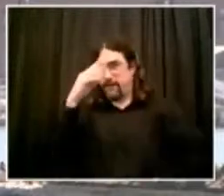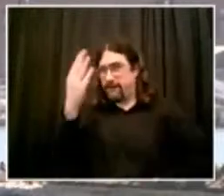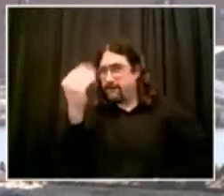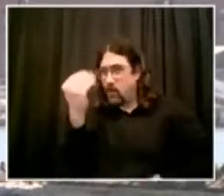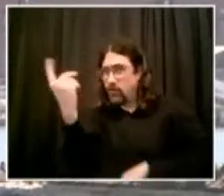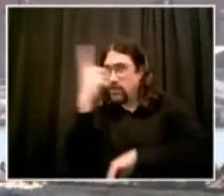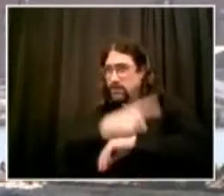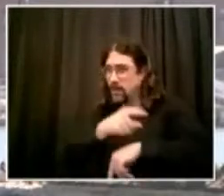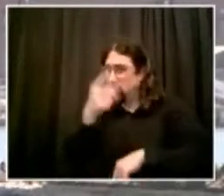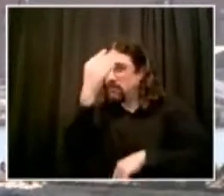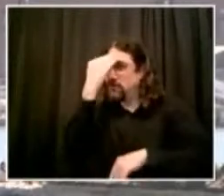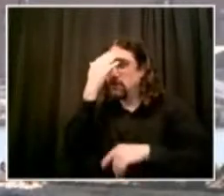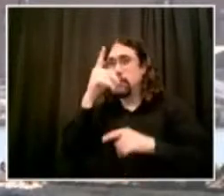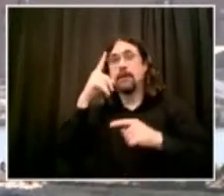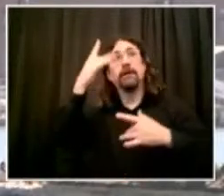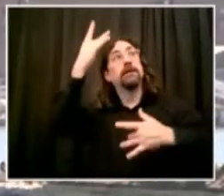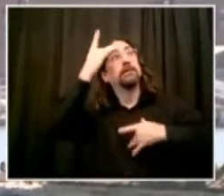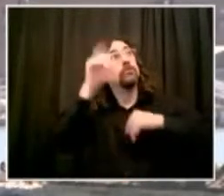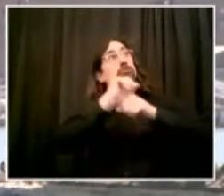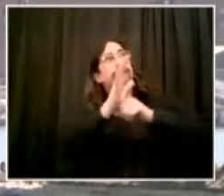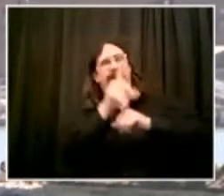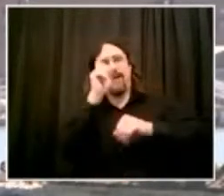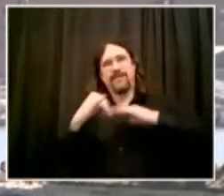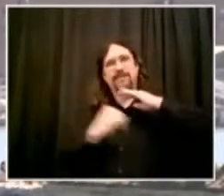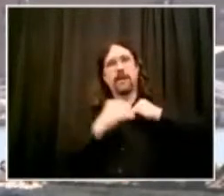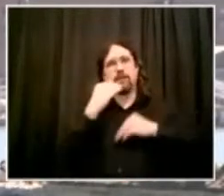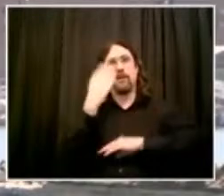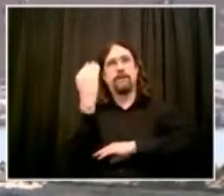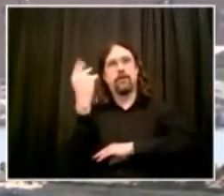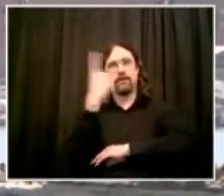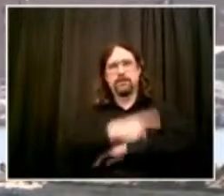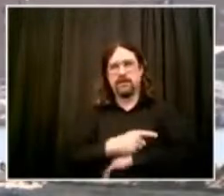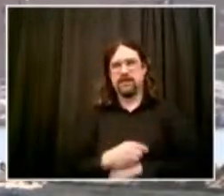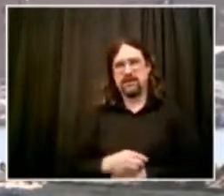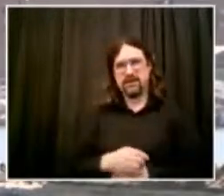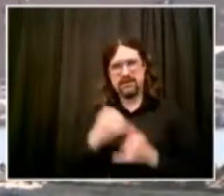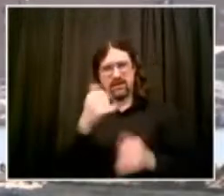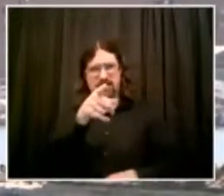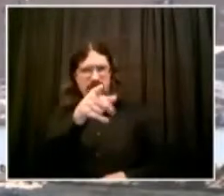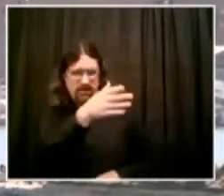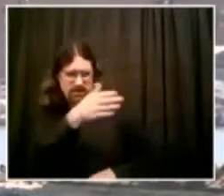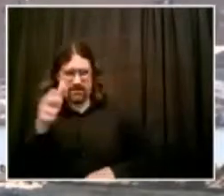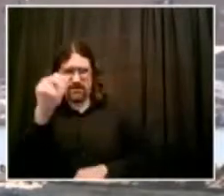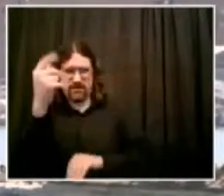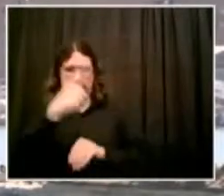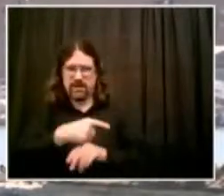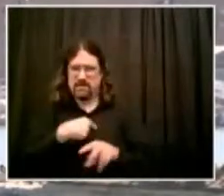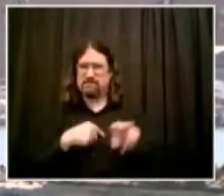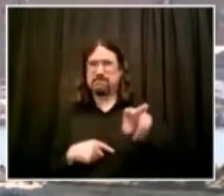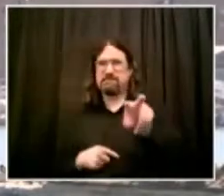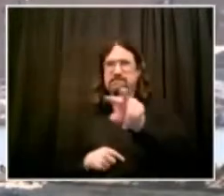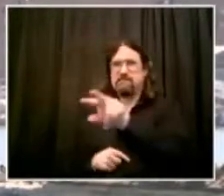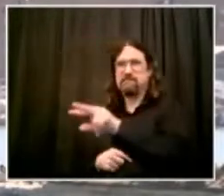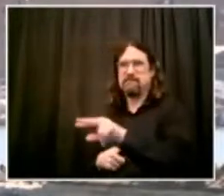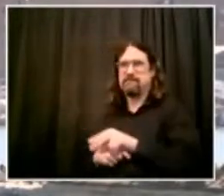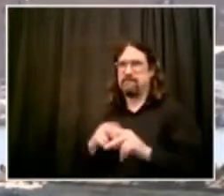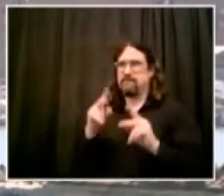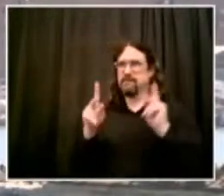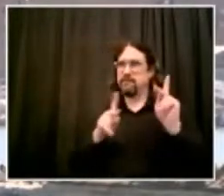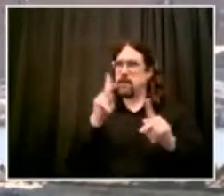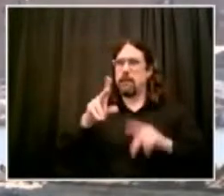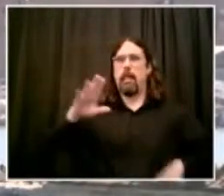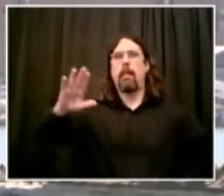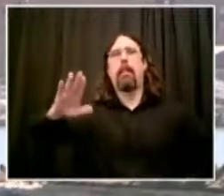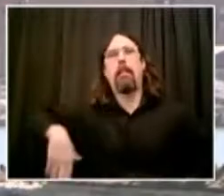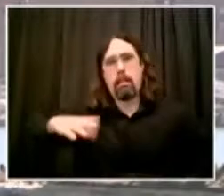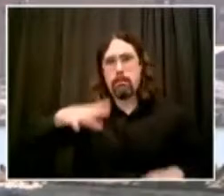at all these people gathering. Nobody's getting sick. The numbers are down. It must be going away. As the commissioner comes up, Todd, I just want to say I